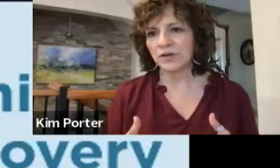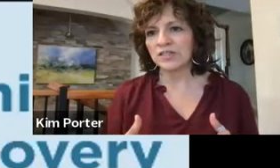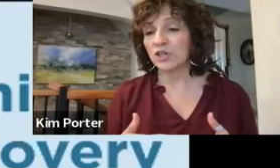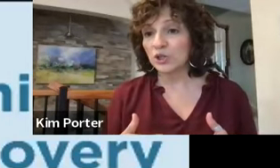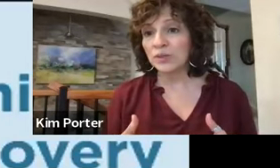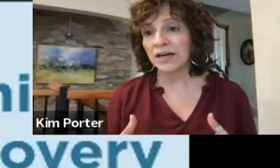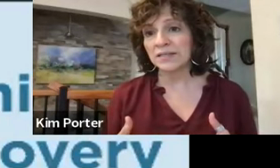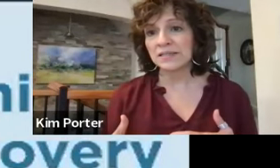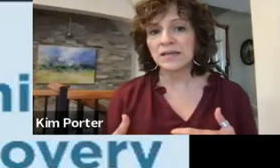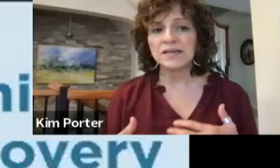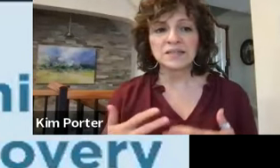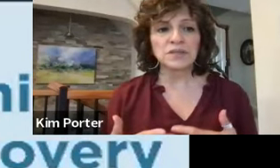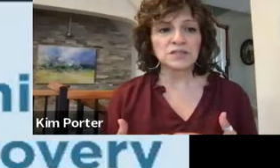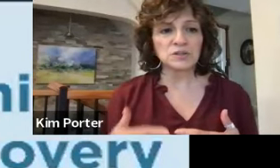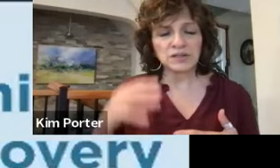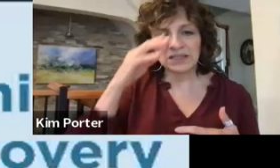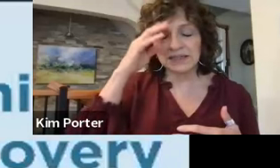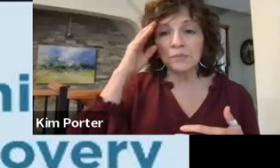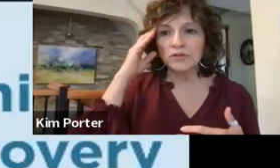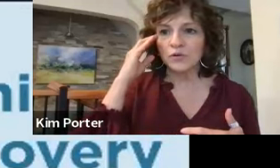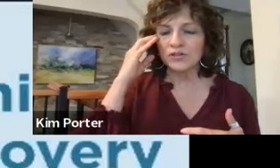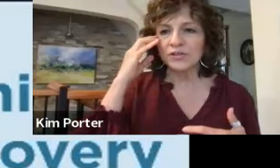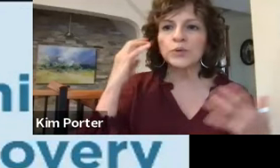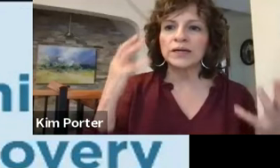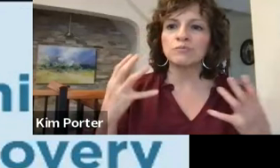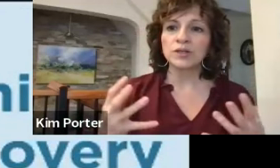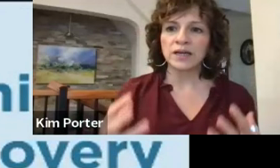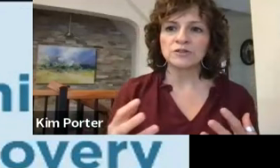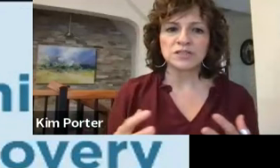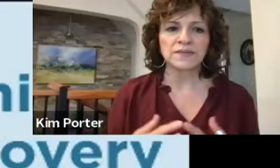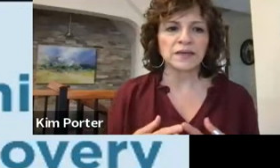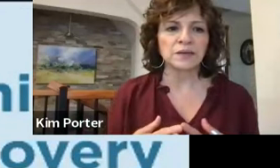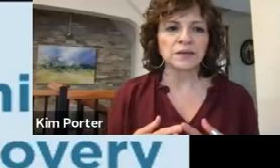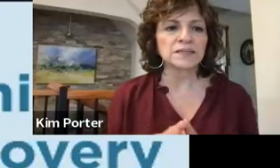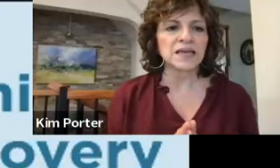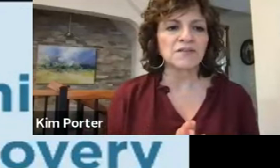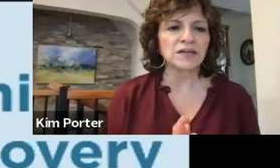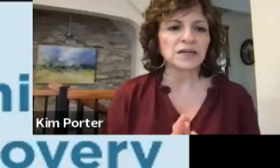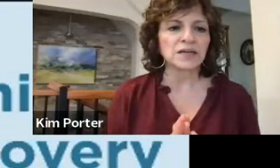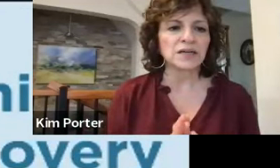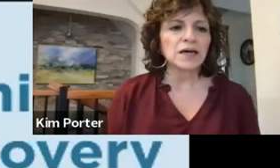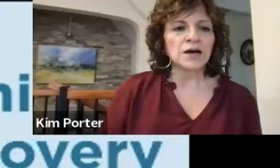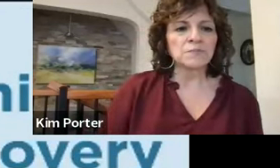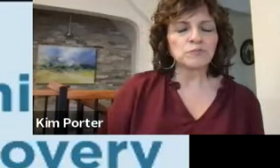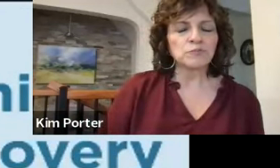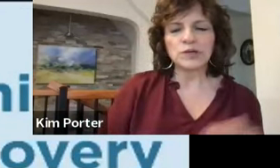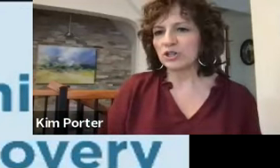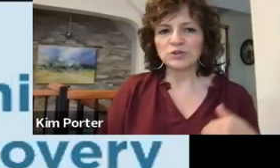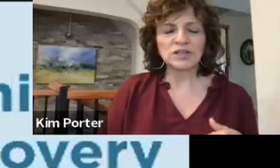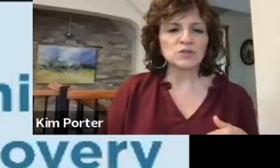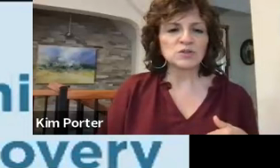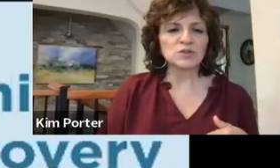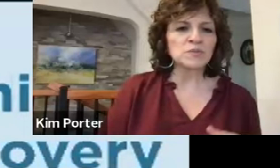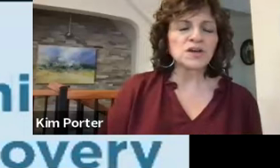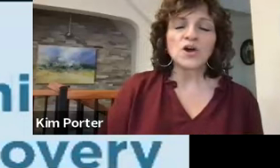lived experience that humanizes some of these numbers for us so that we can really understand the impact that it's having. We